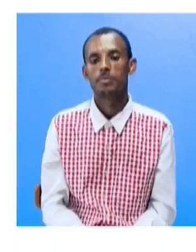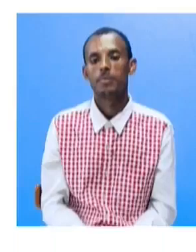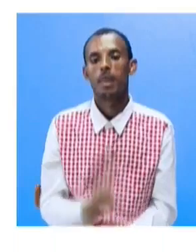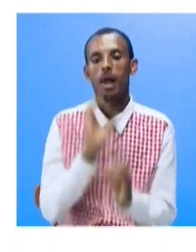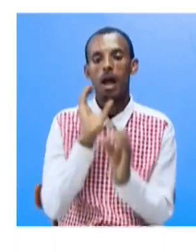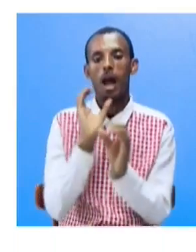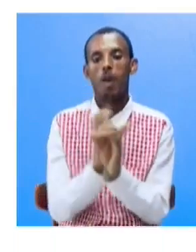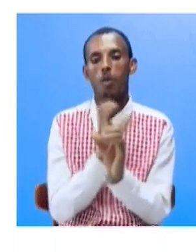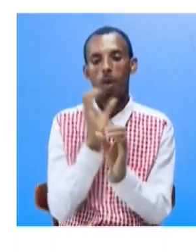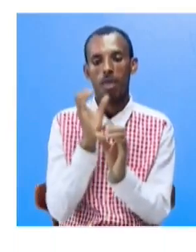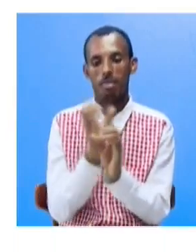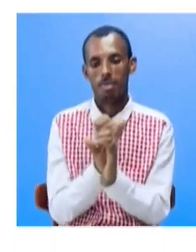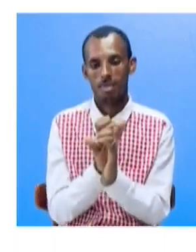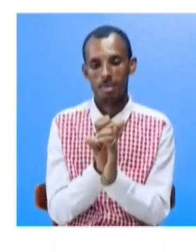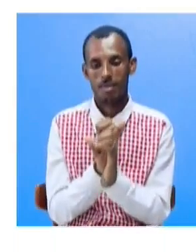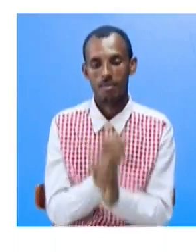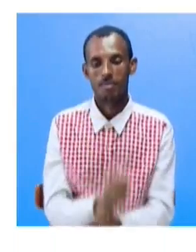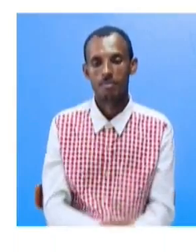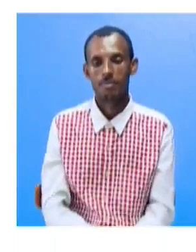Calculating